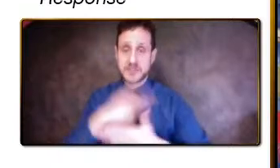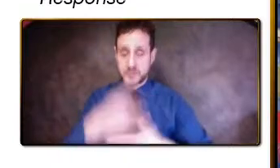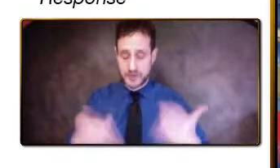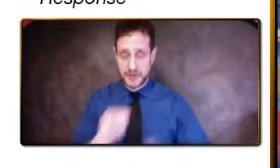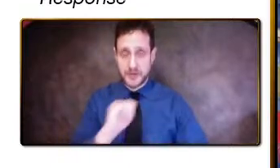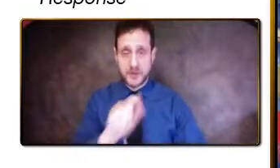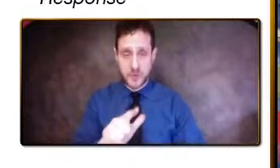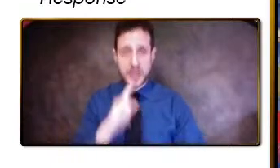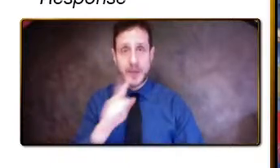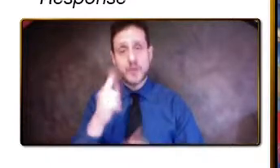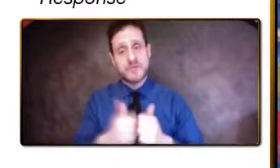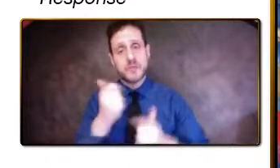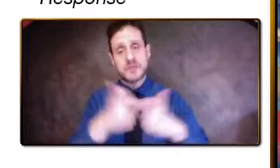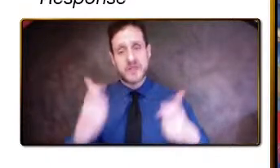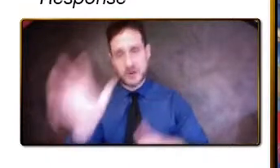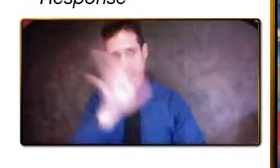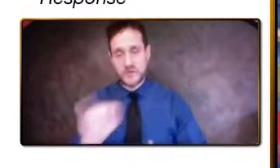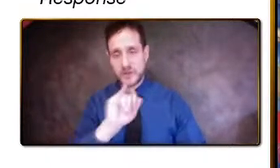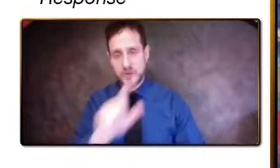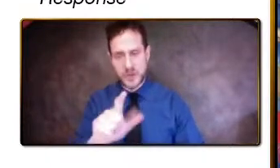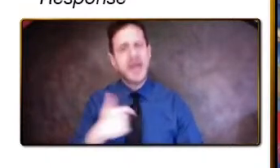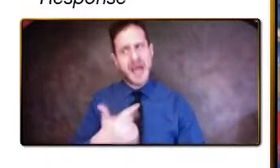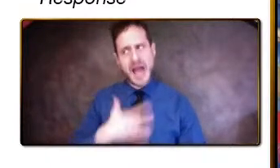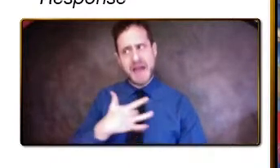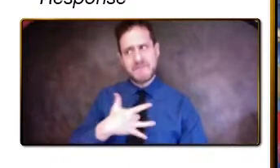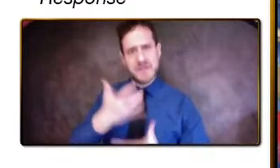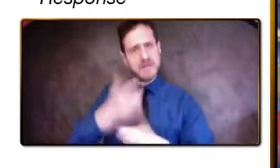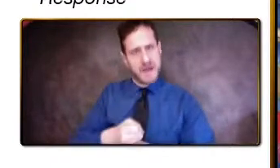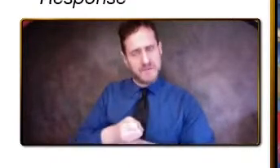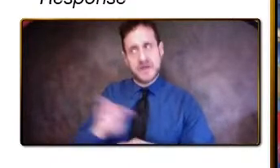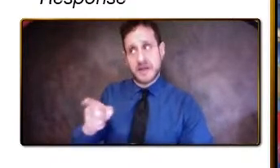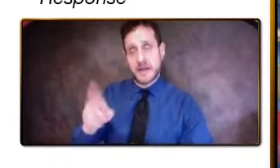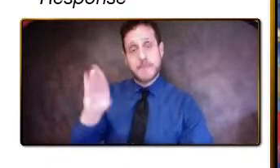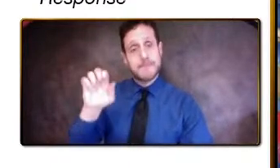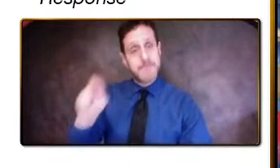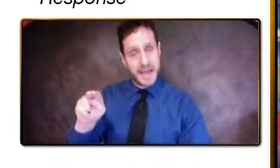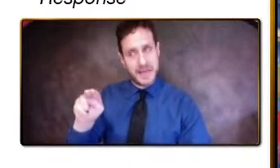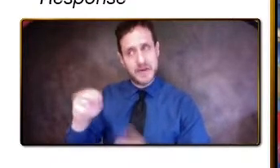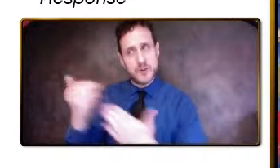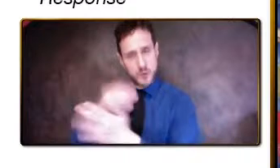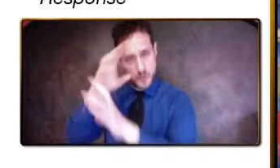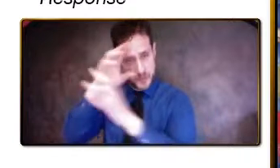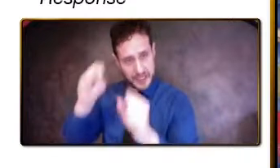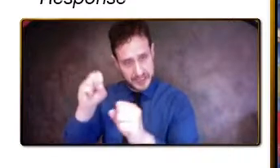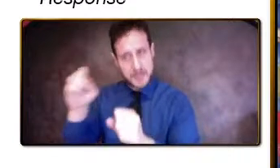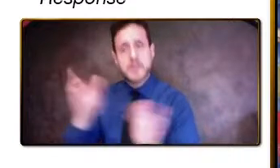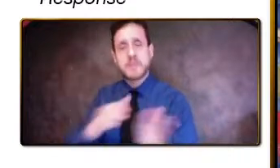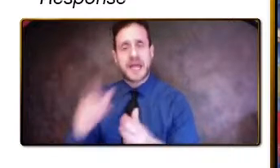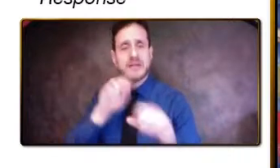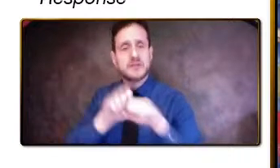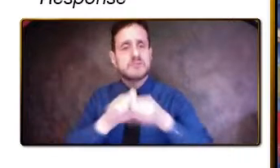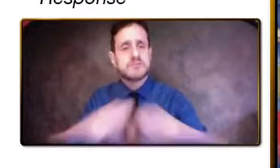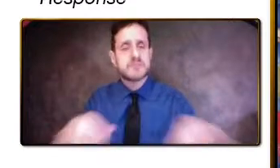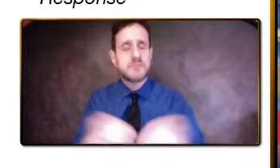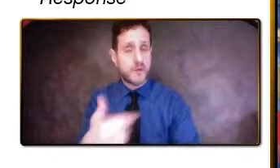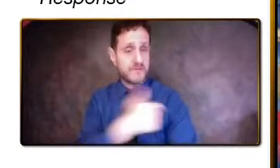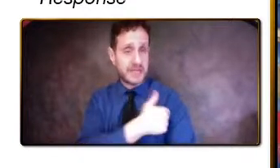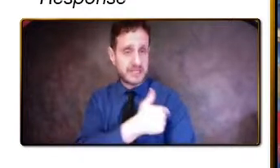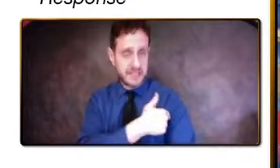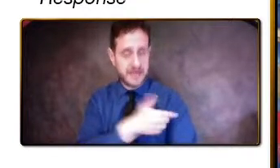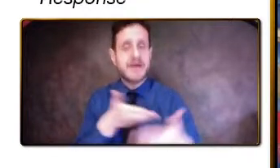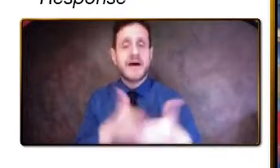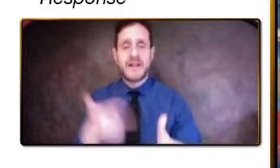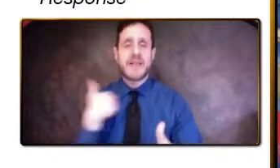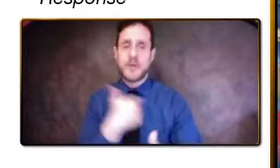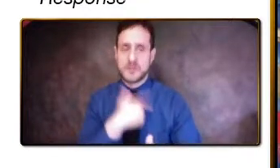I'm confident that the Biden administration's plan to release more vaccine in the coming weeks will allow us to scale up and continue to